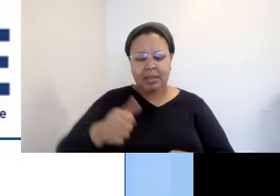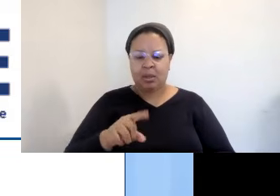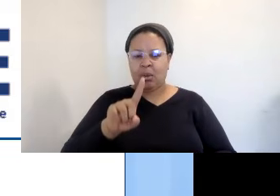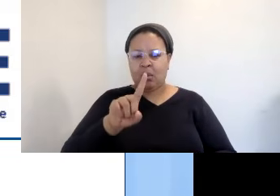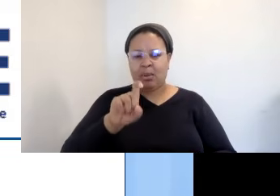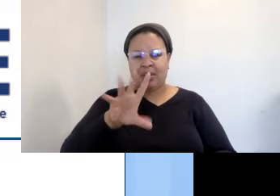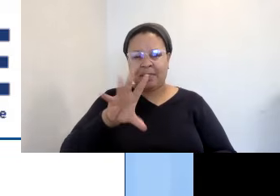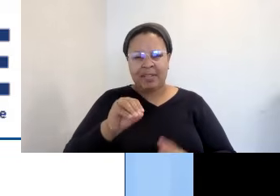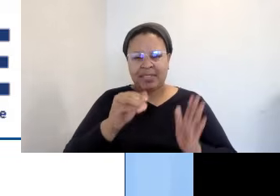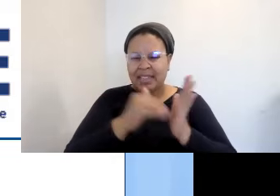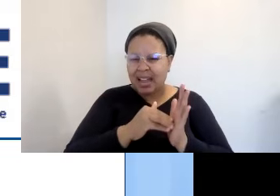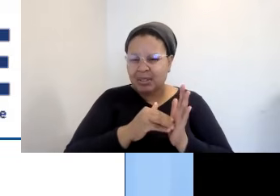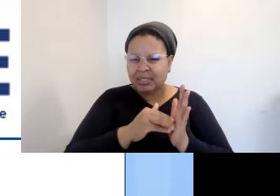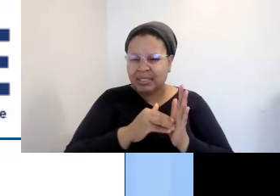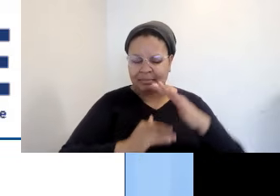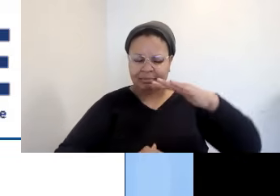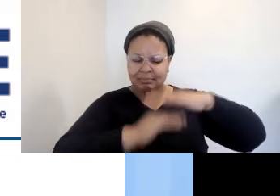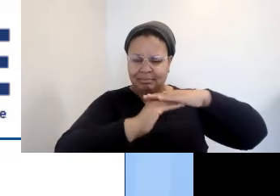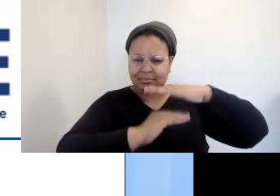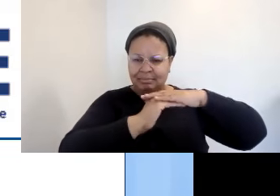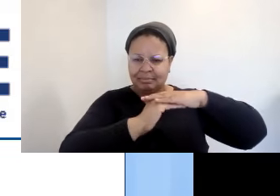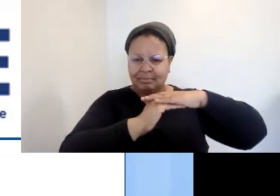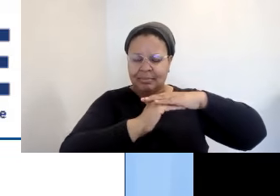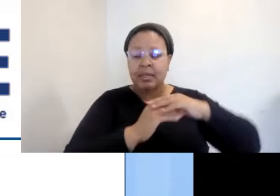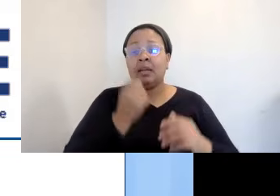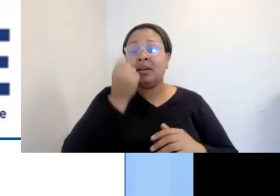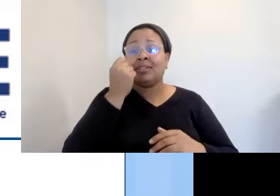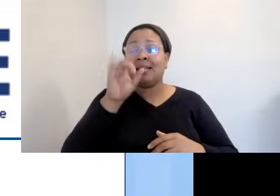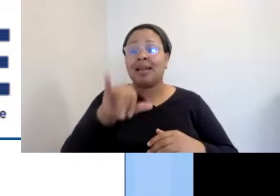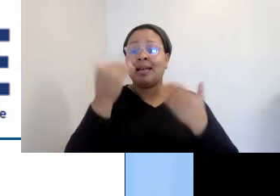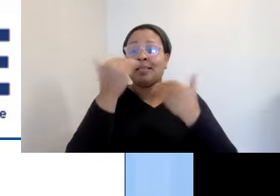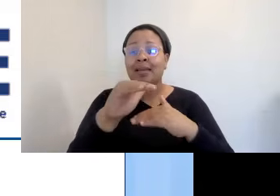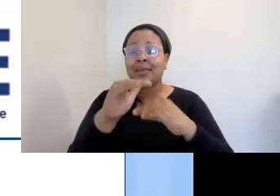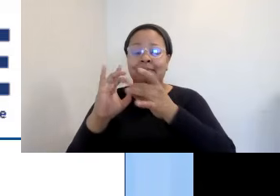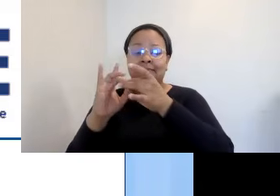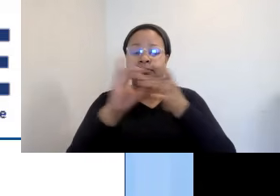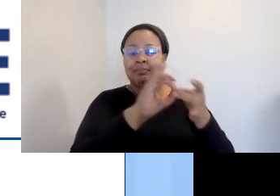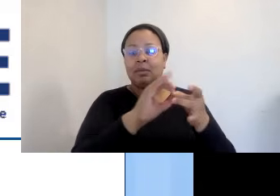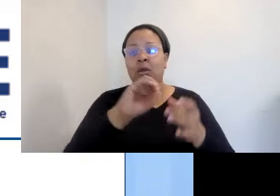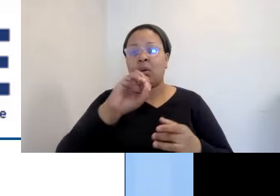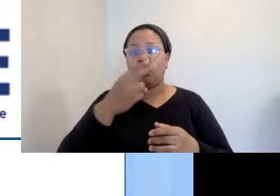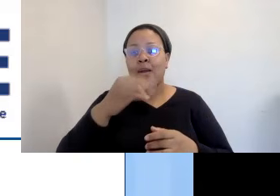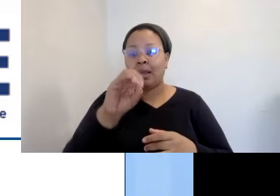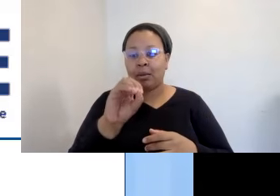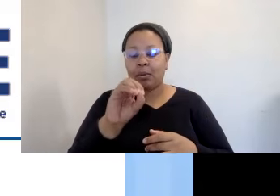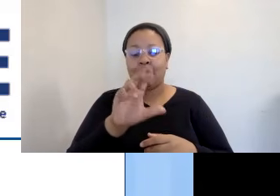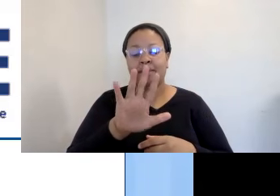140,000 lifetime limit. That lifetime limit is tied to Ohio's 529